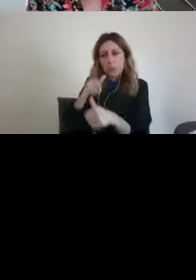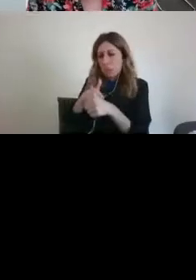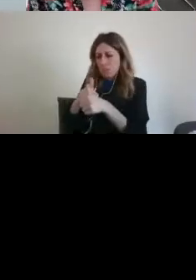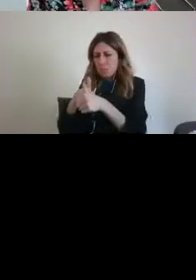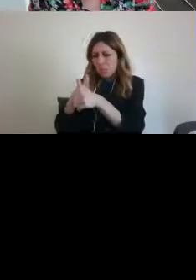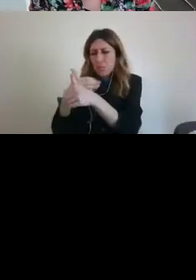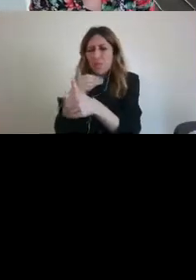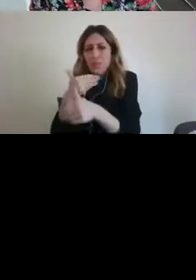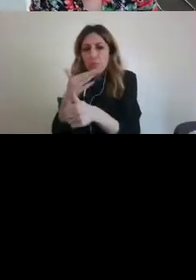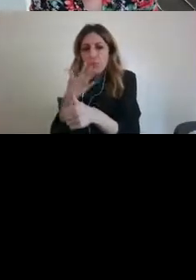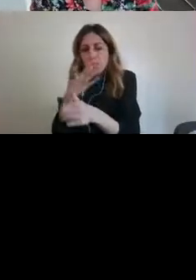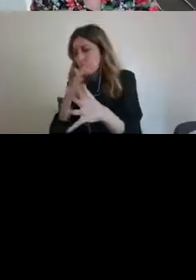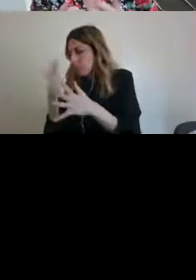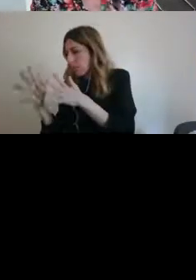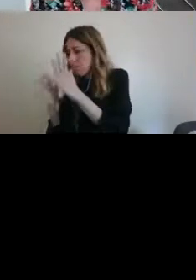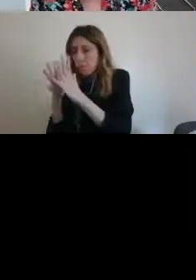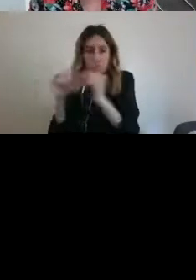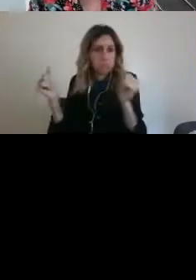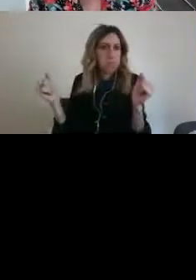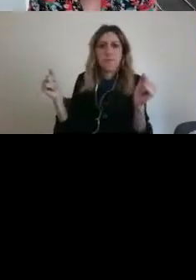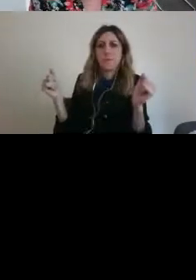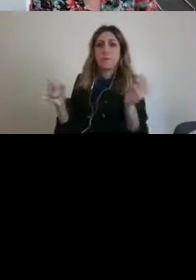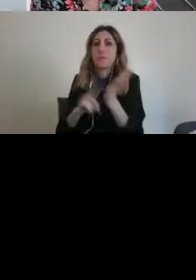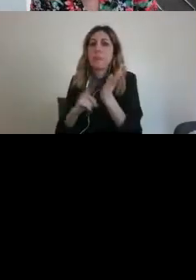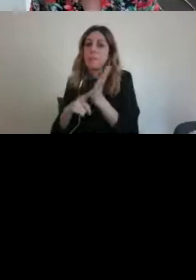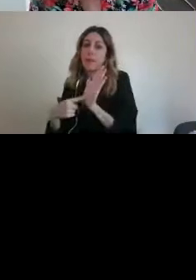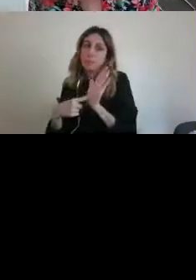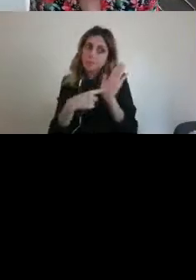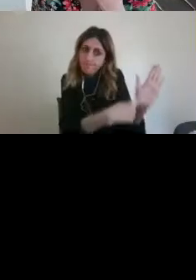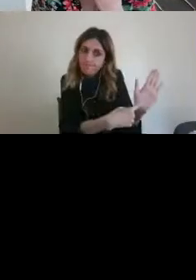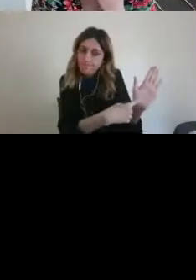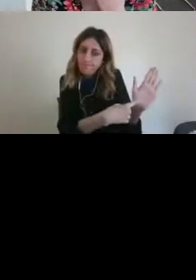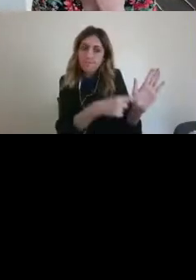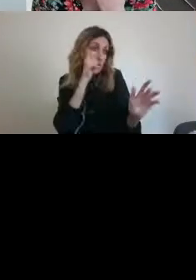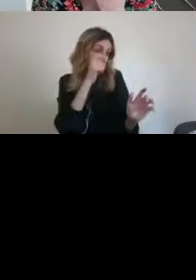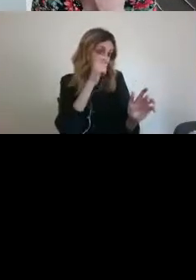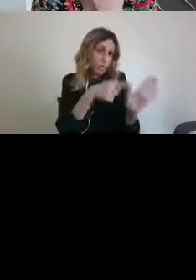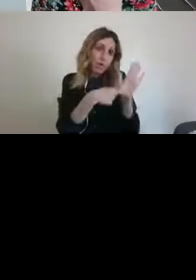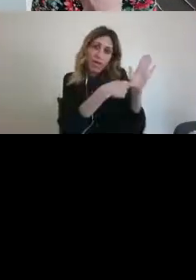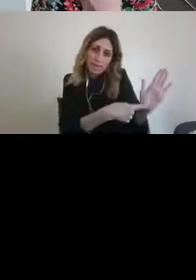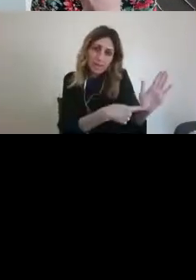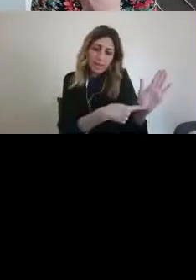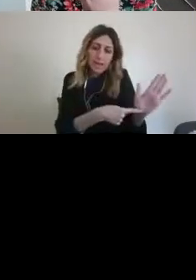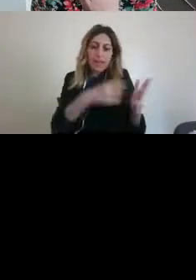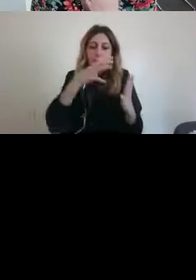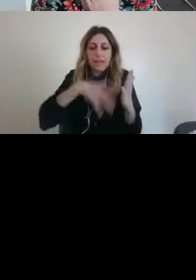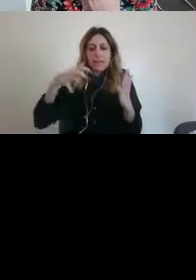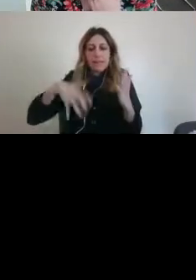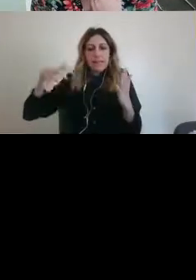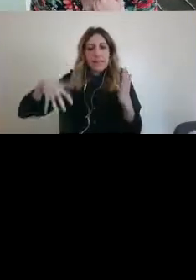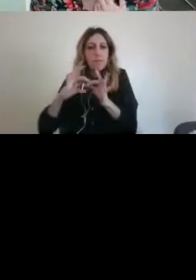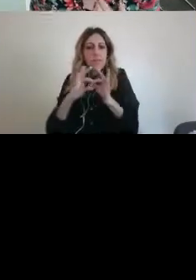gives Google really important clues about the relationship and about the importance of your articles.